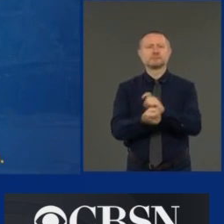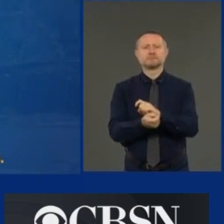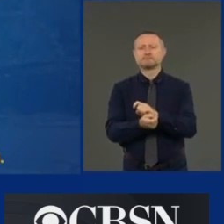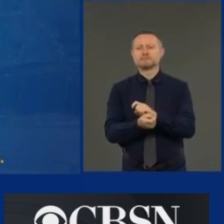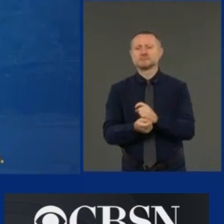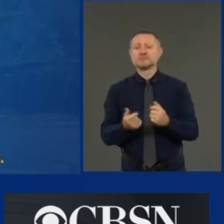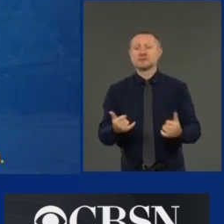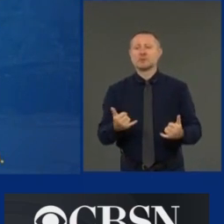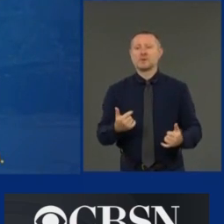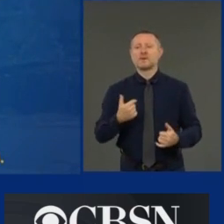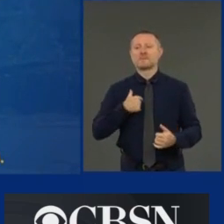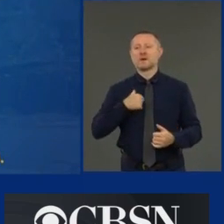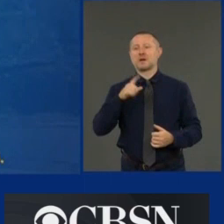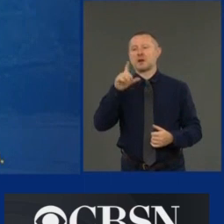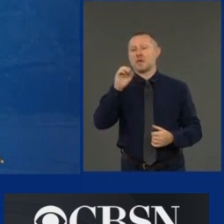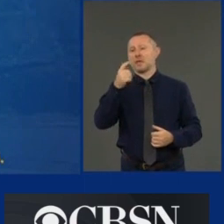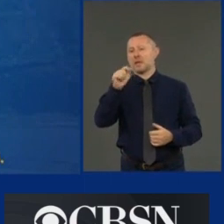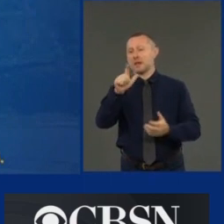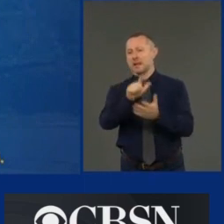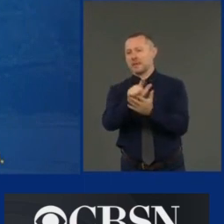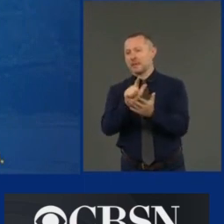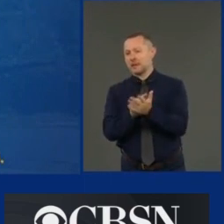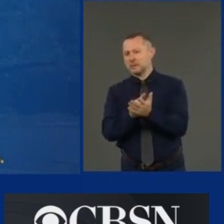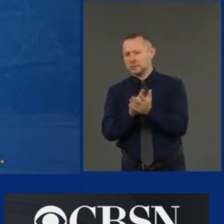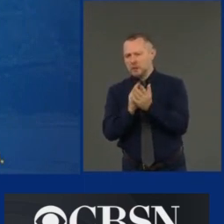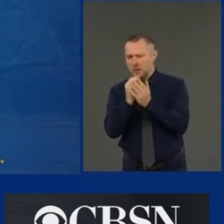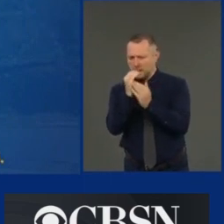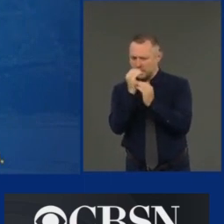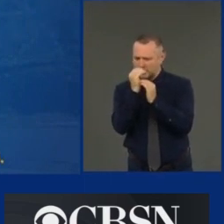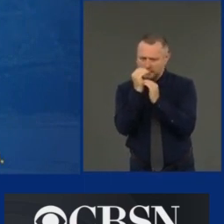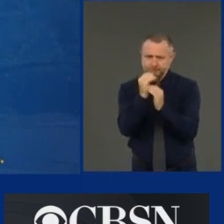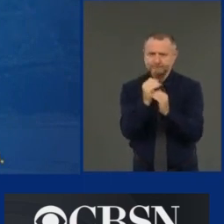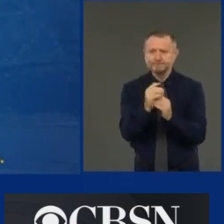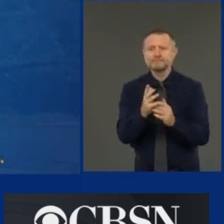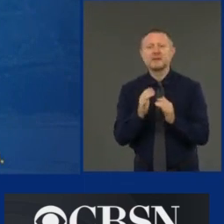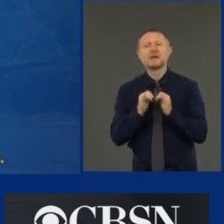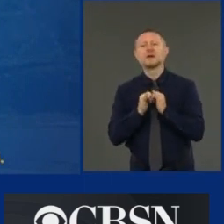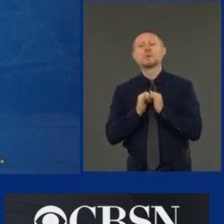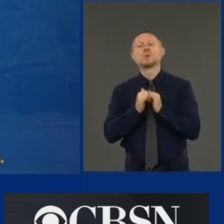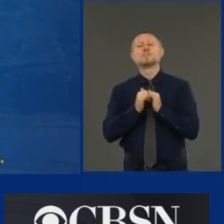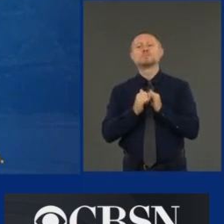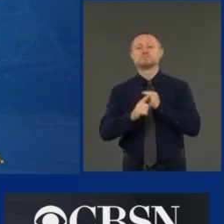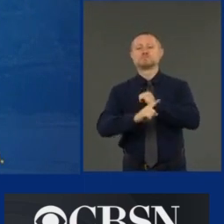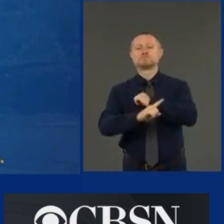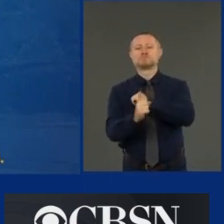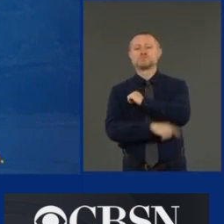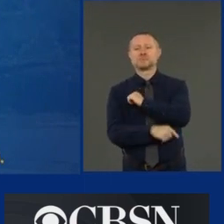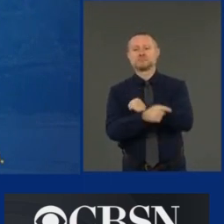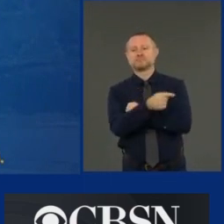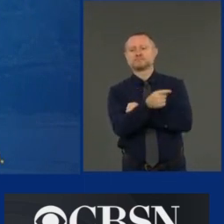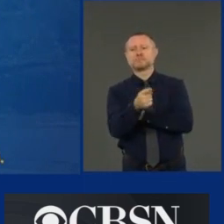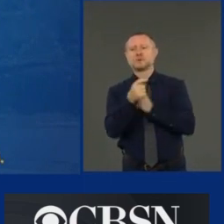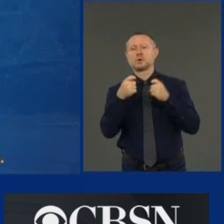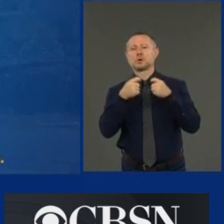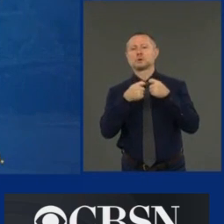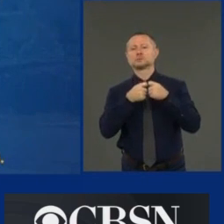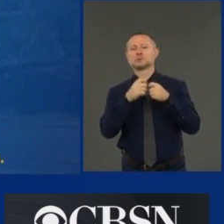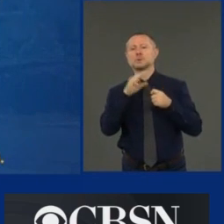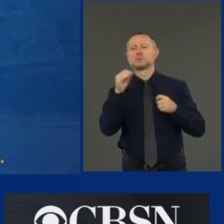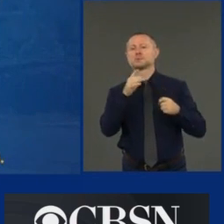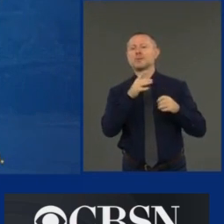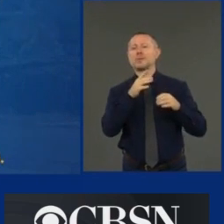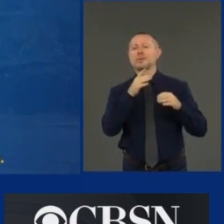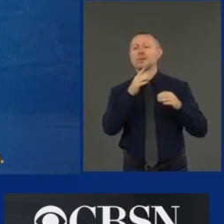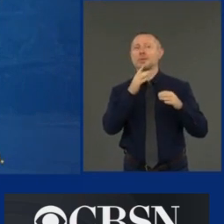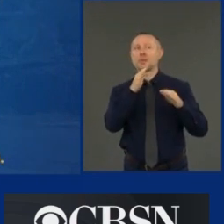legal limit on what you can penalize a utility company afterwards.